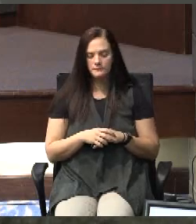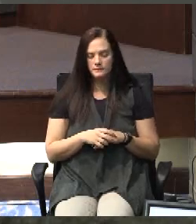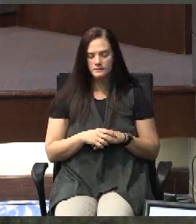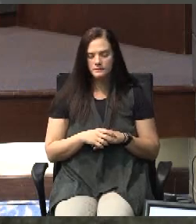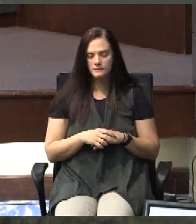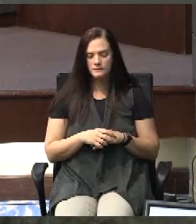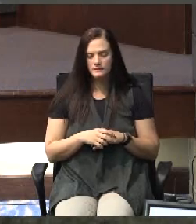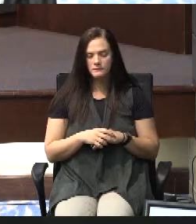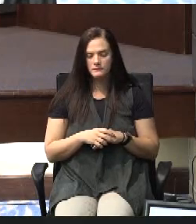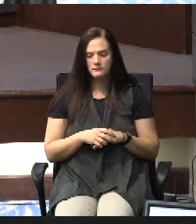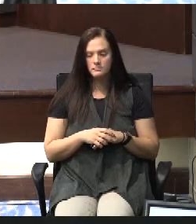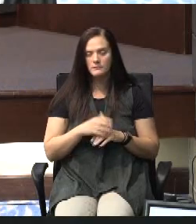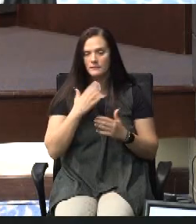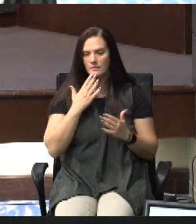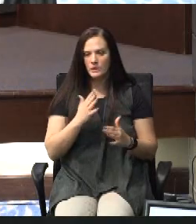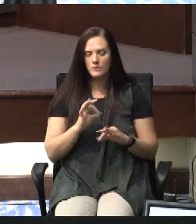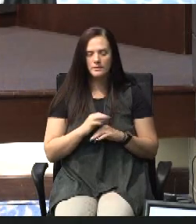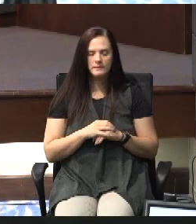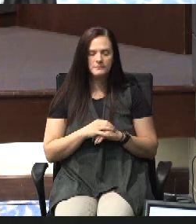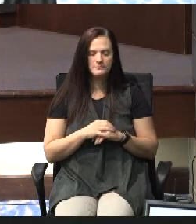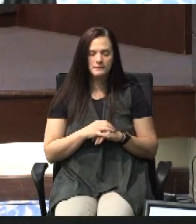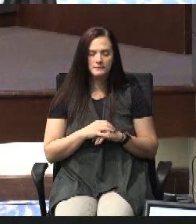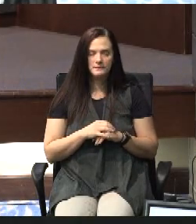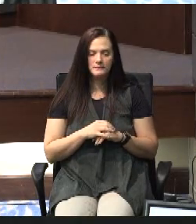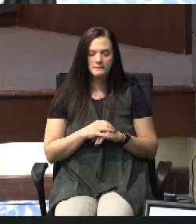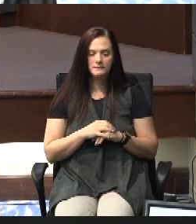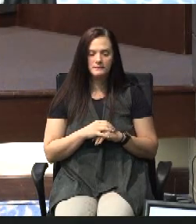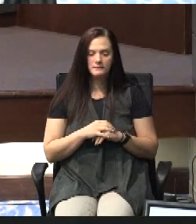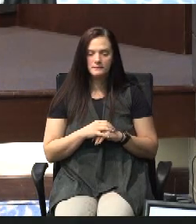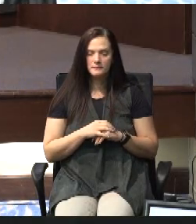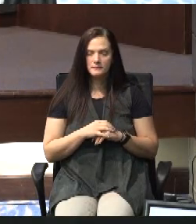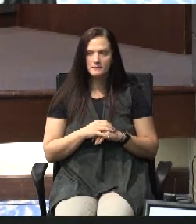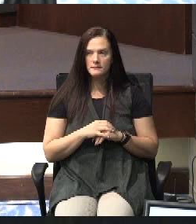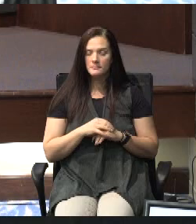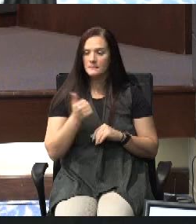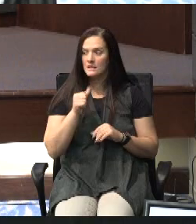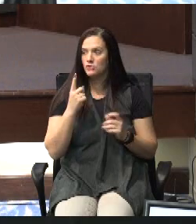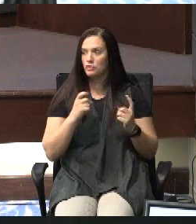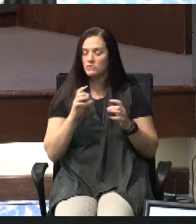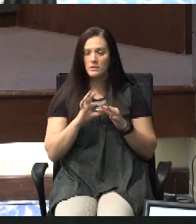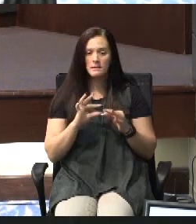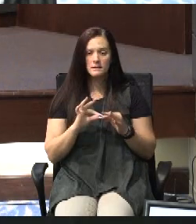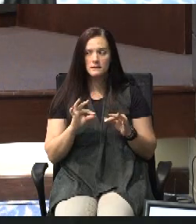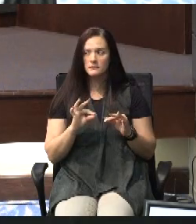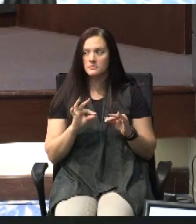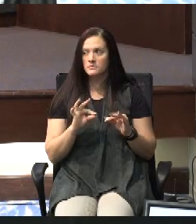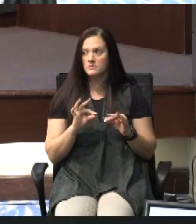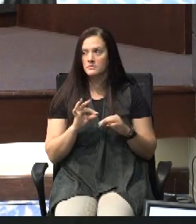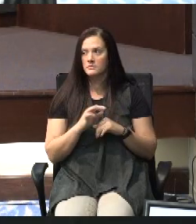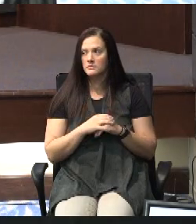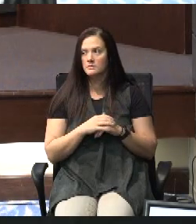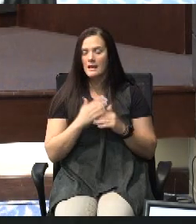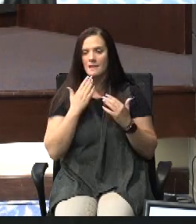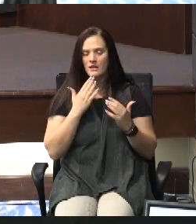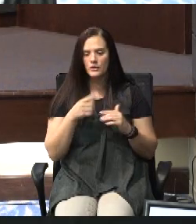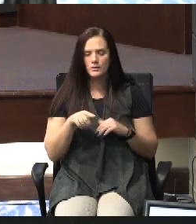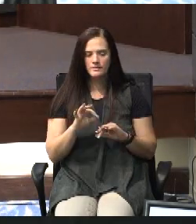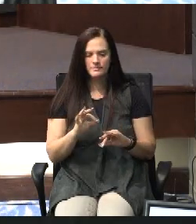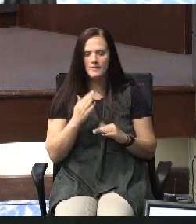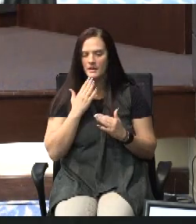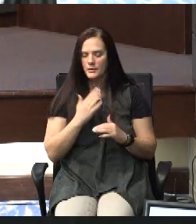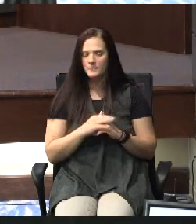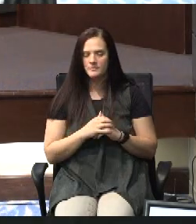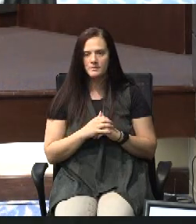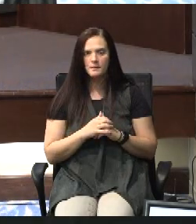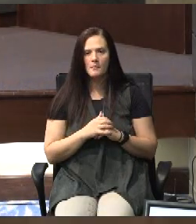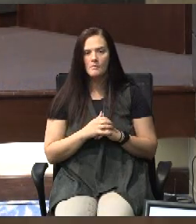Great. Thank you. Yes, ma'am. Any other questions or comments? Thank you, guys. Thank